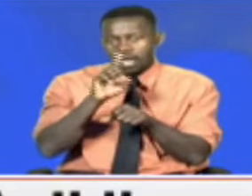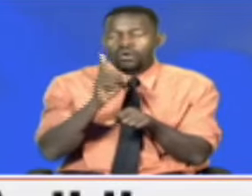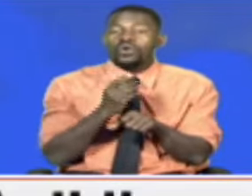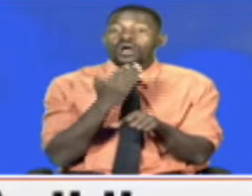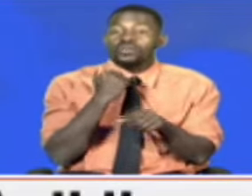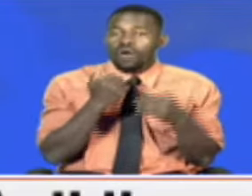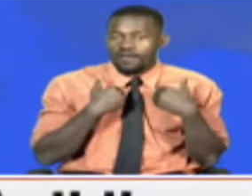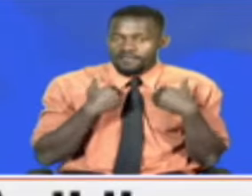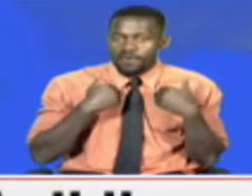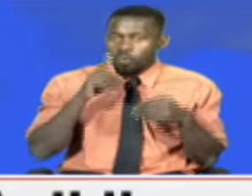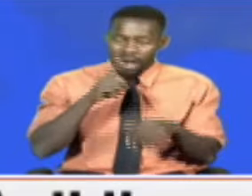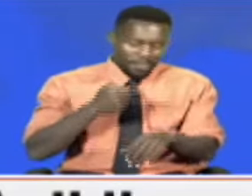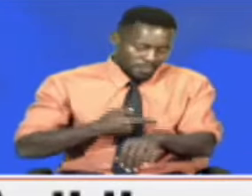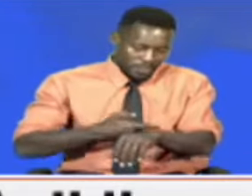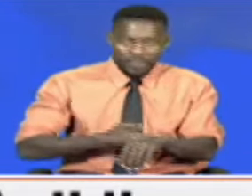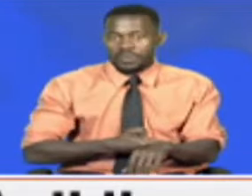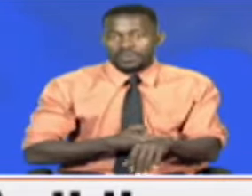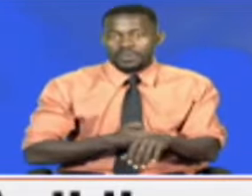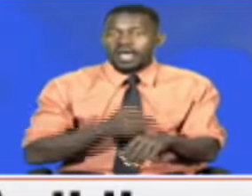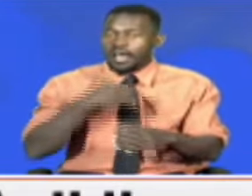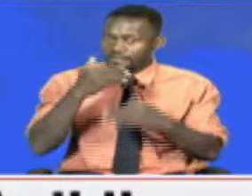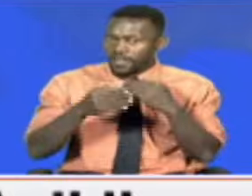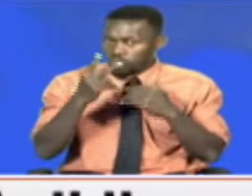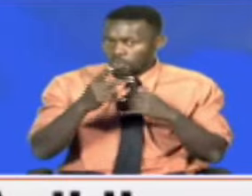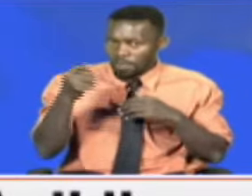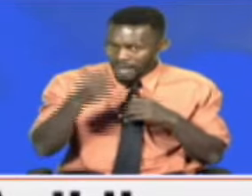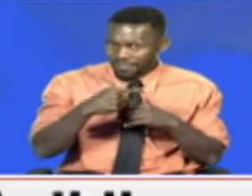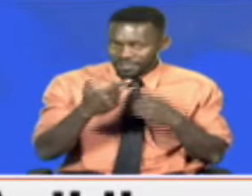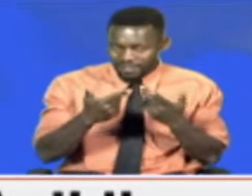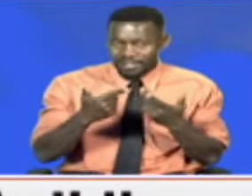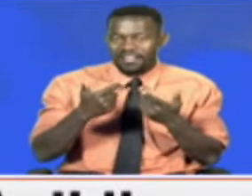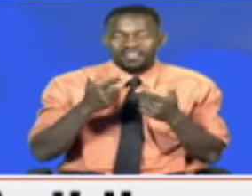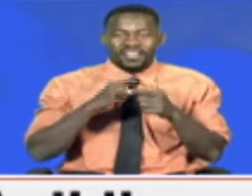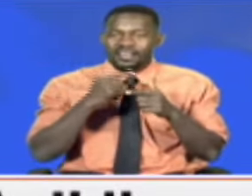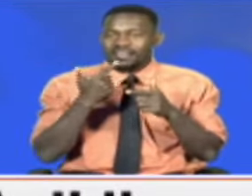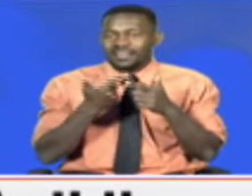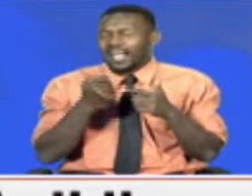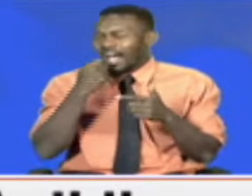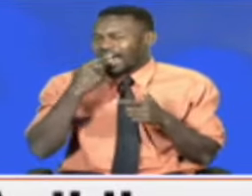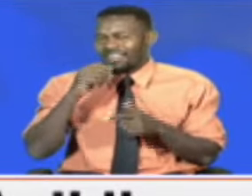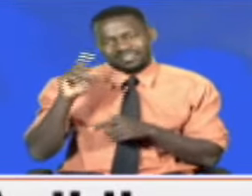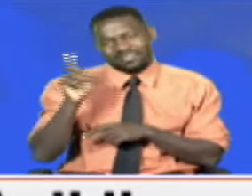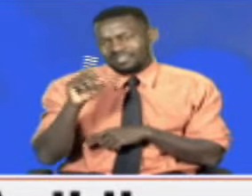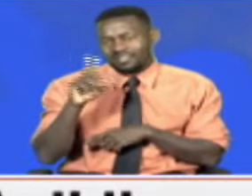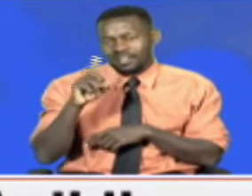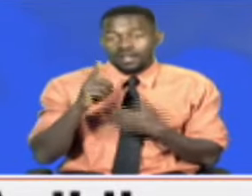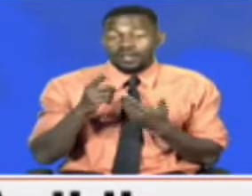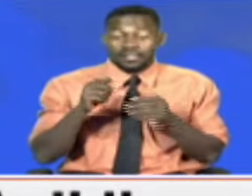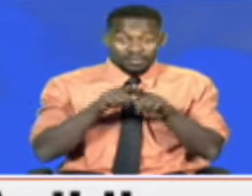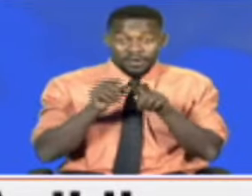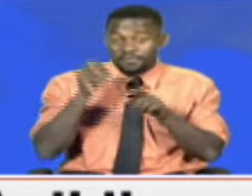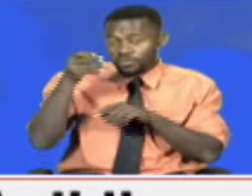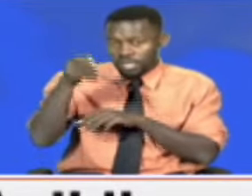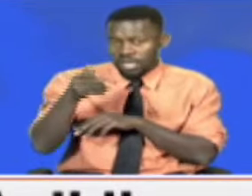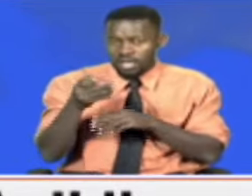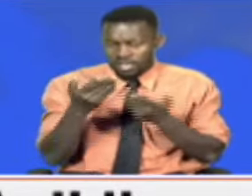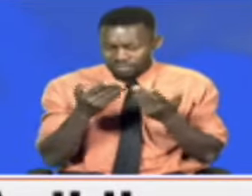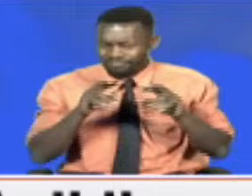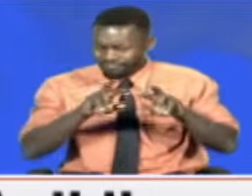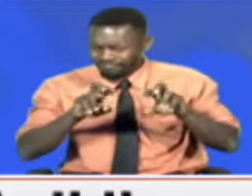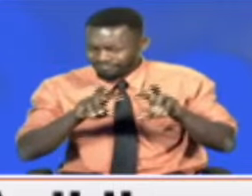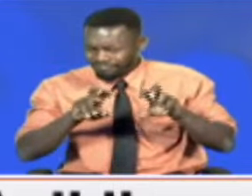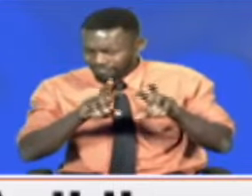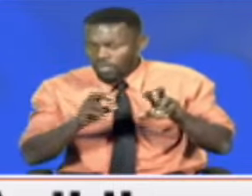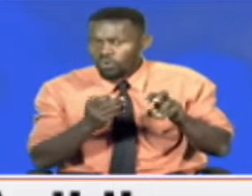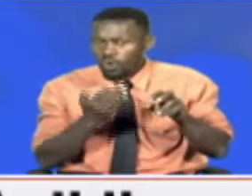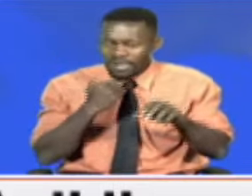an injection given every 2 months, and in future we are looking at doing more research into injectable medication. It's a